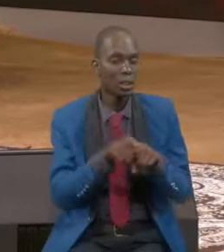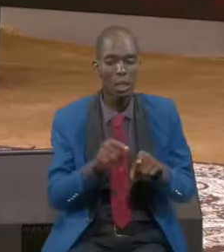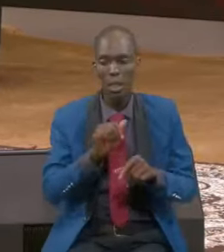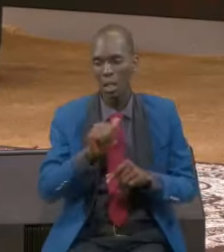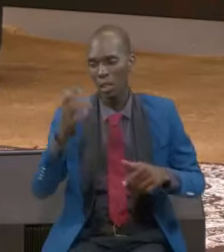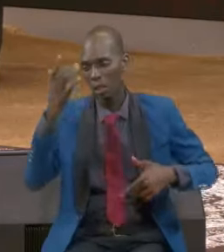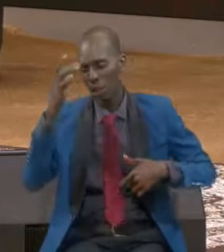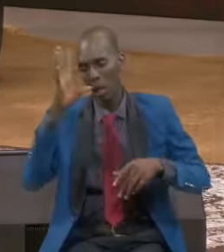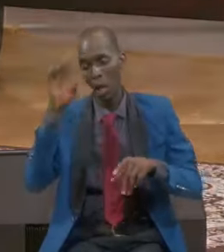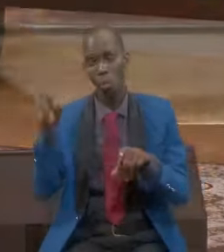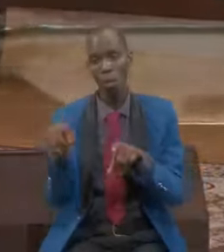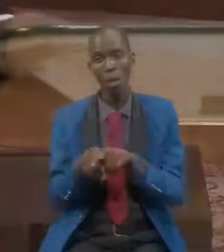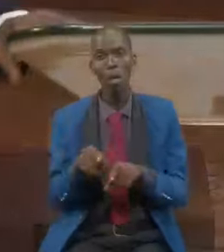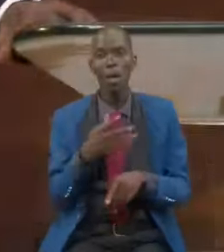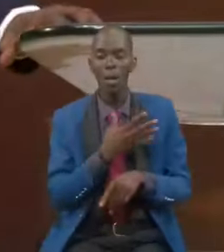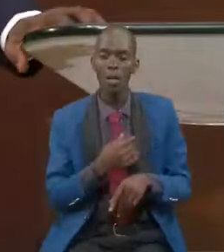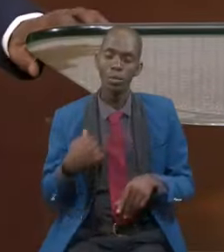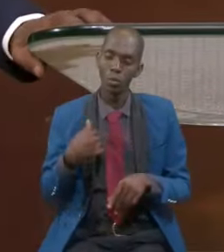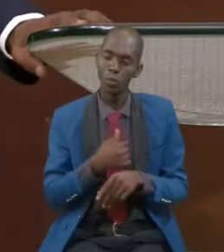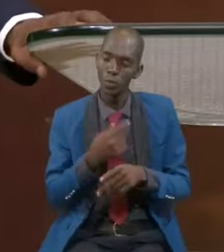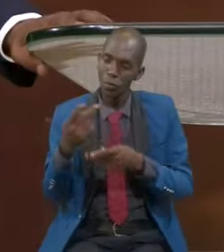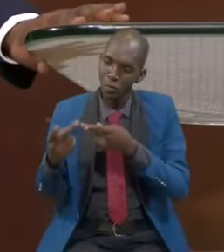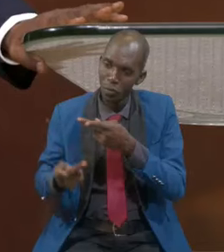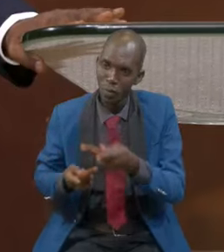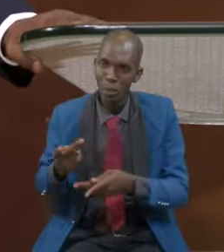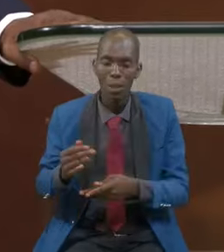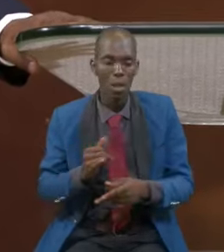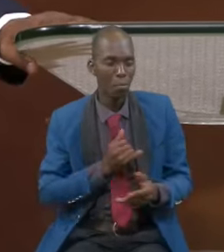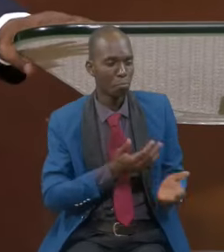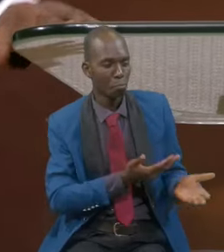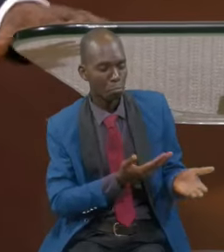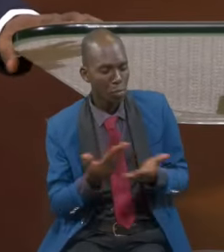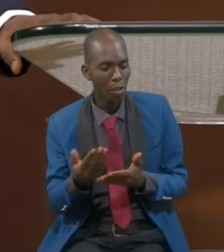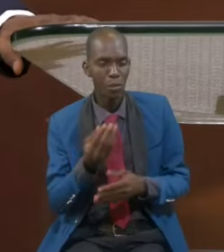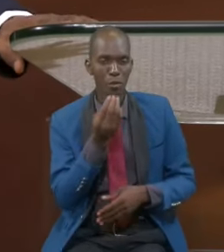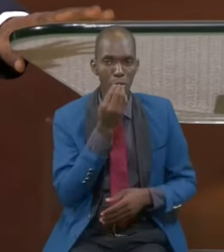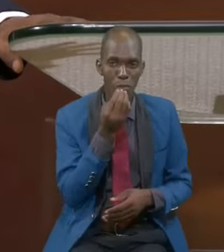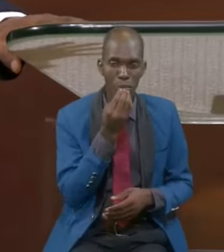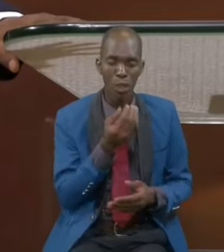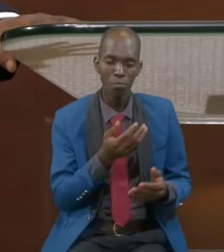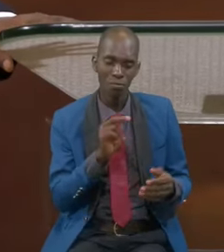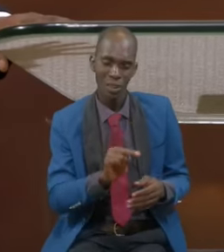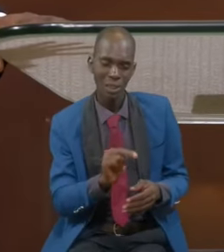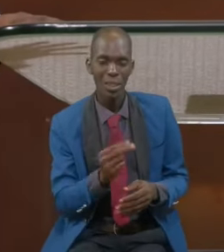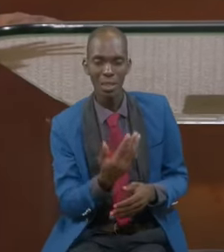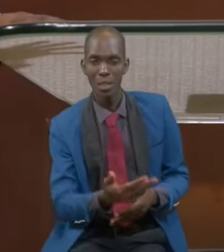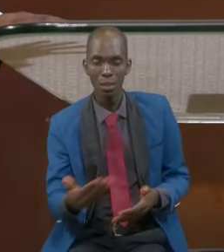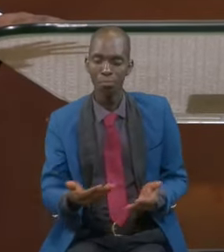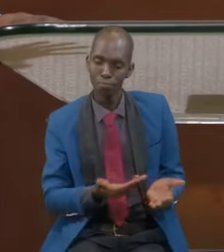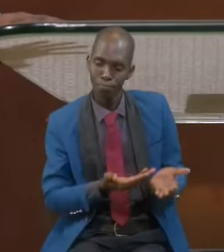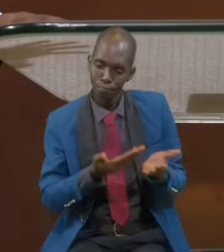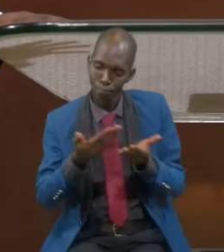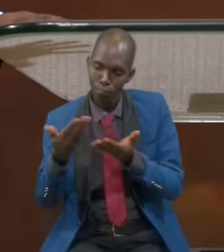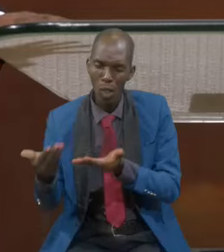a sick sister, a sick brother, and then while visiting, I take food, I take, you know, whatever necessary items,